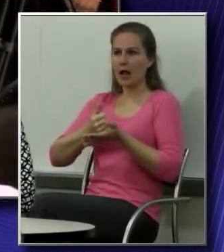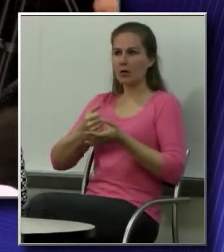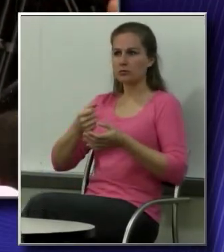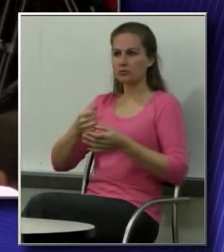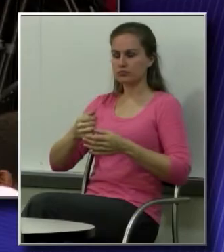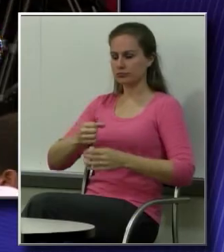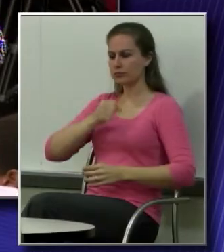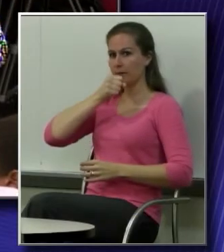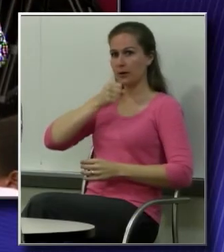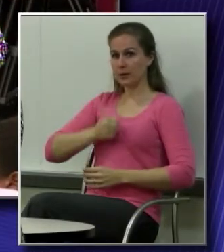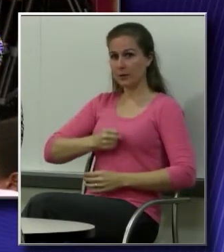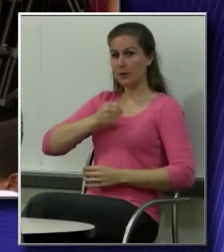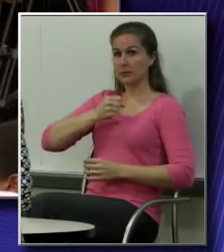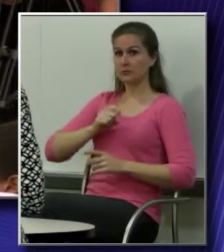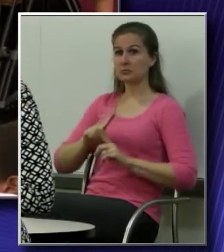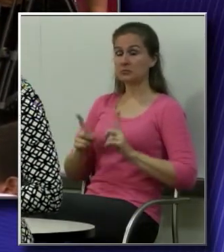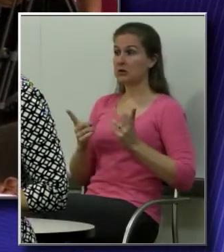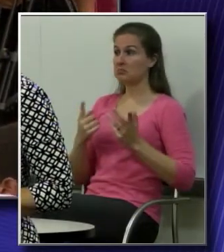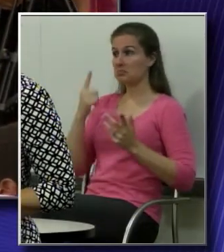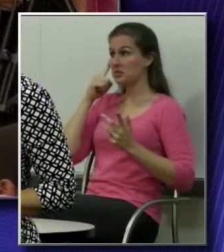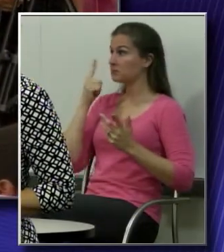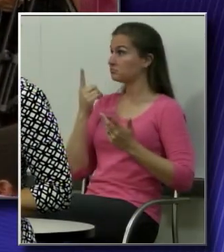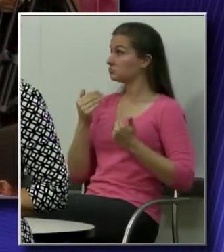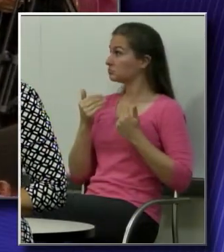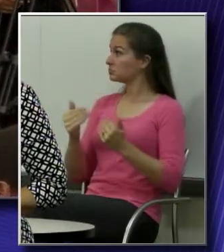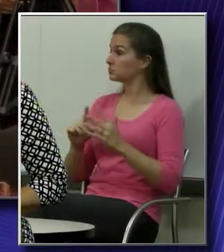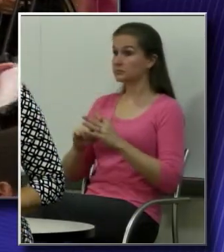But I think with that, we can get started.